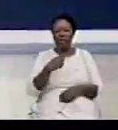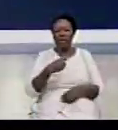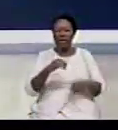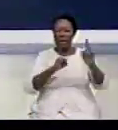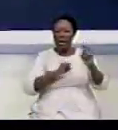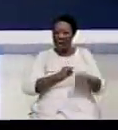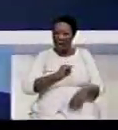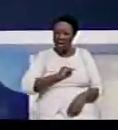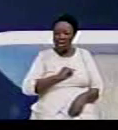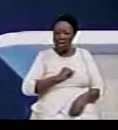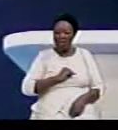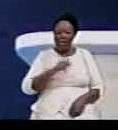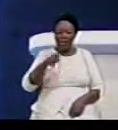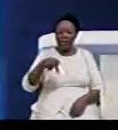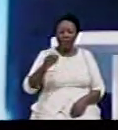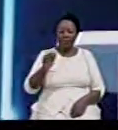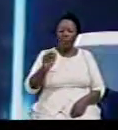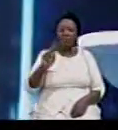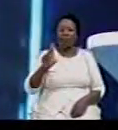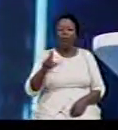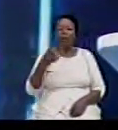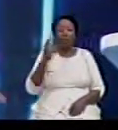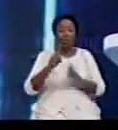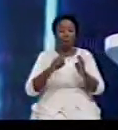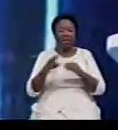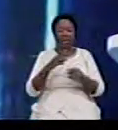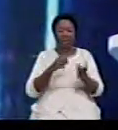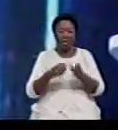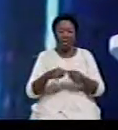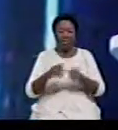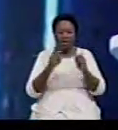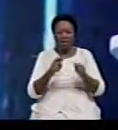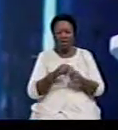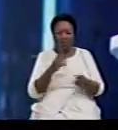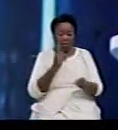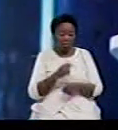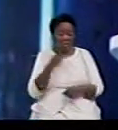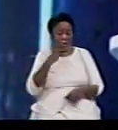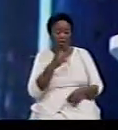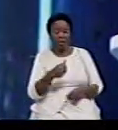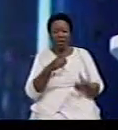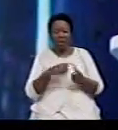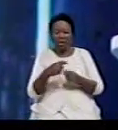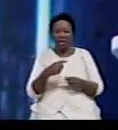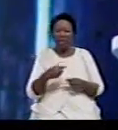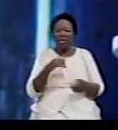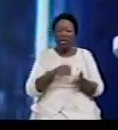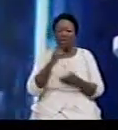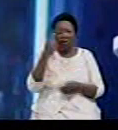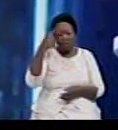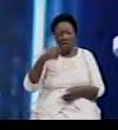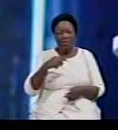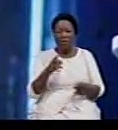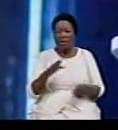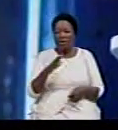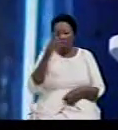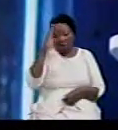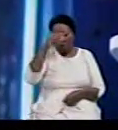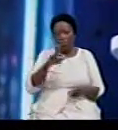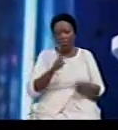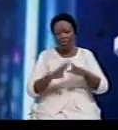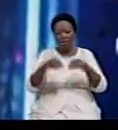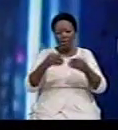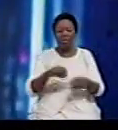was talking. A minister should be able to talk for himself and by himself, and he should be able to give his own testimony, that we